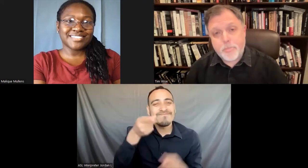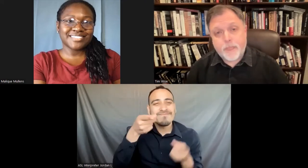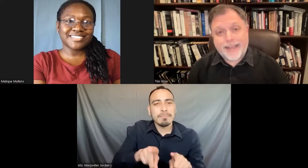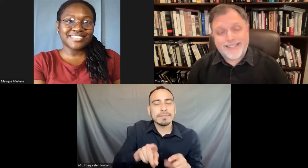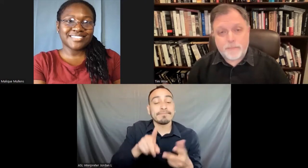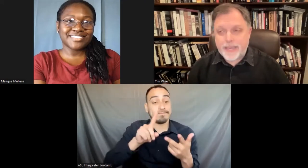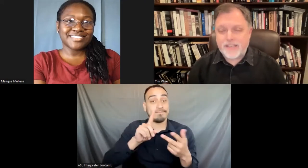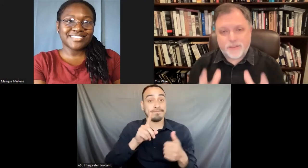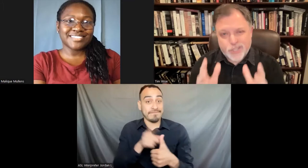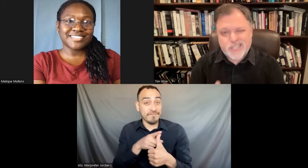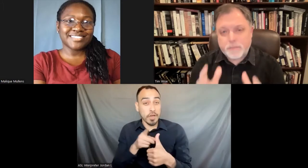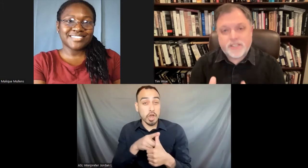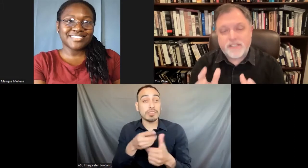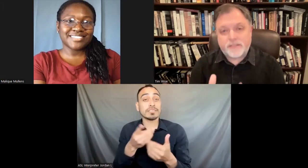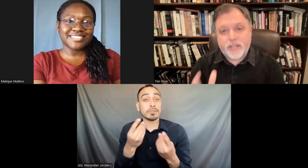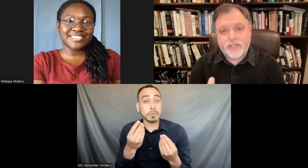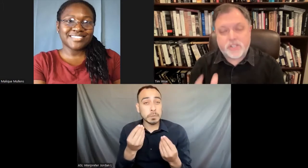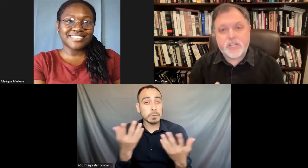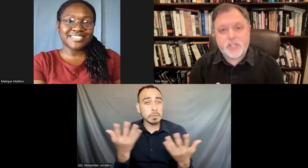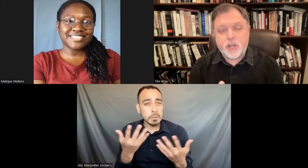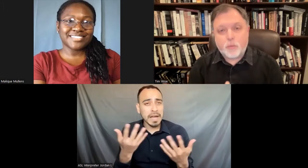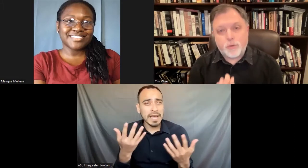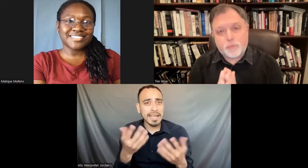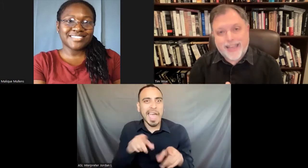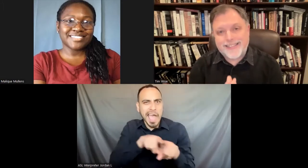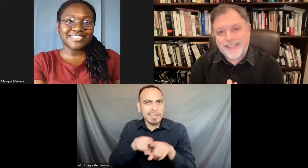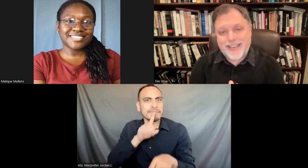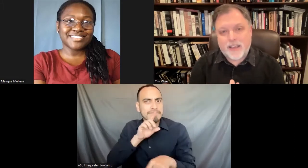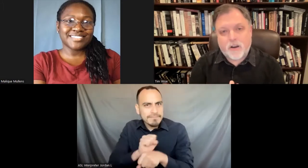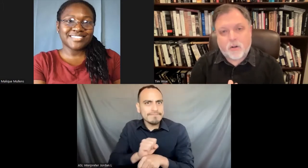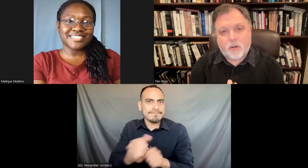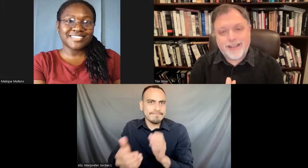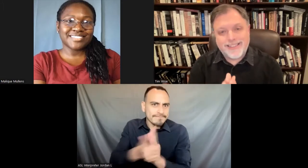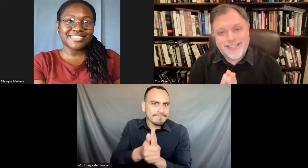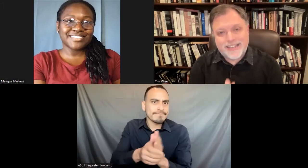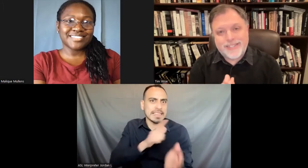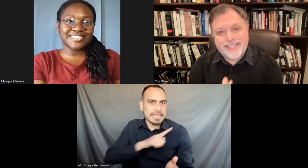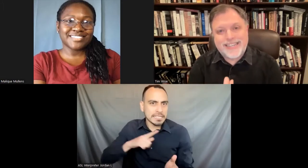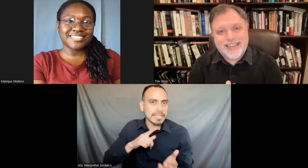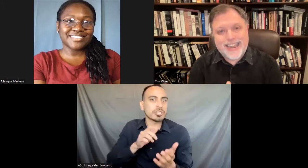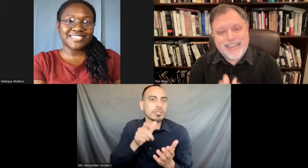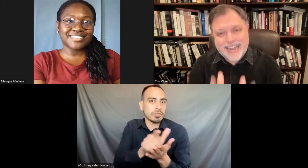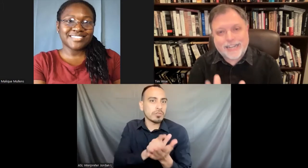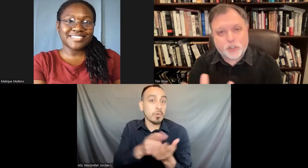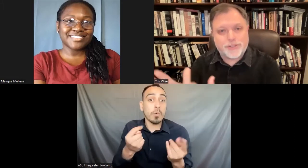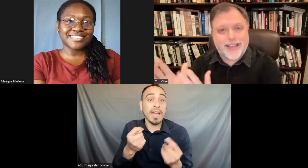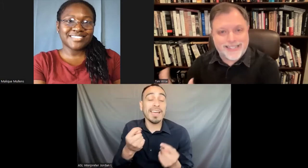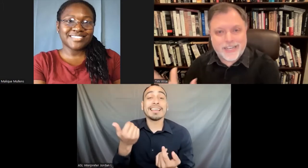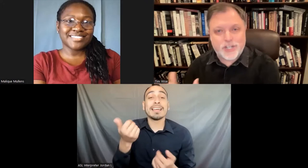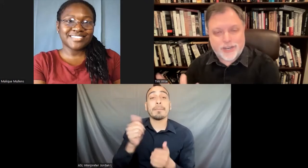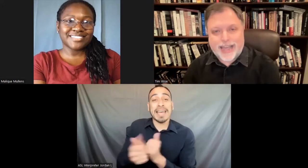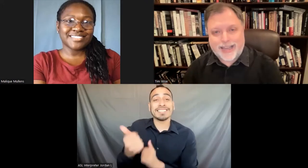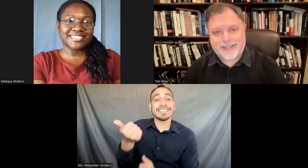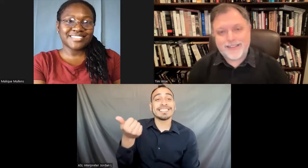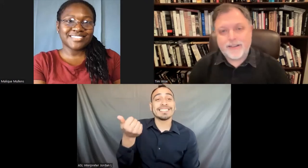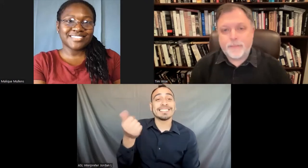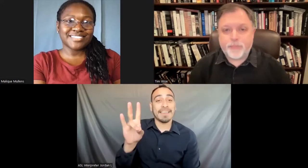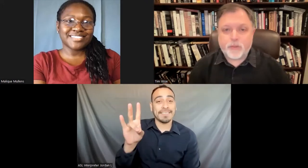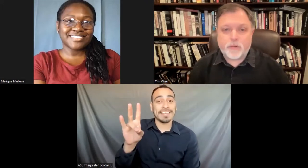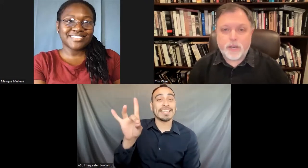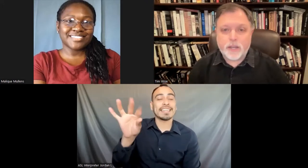did as a piece of substantive legislation was pass a thing called the 1790 Naturalization